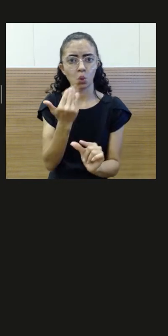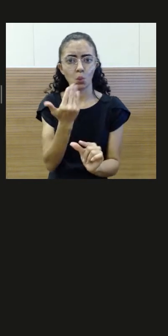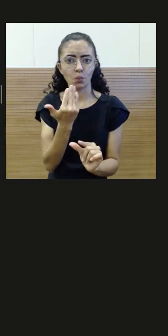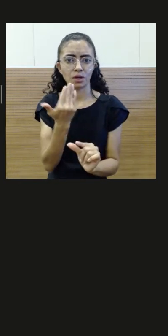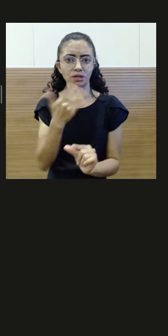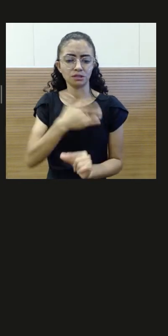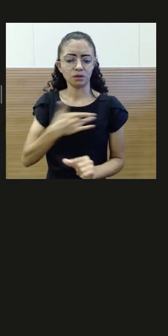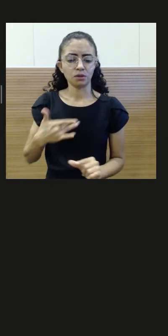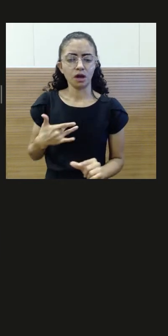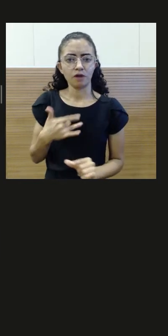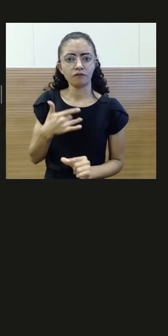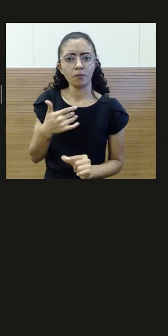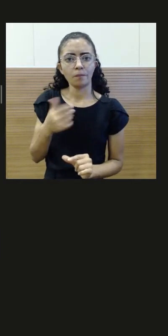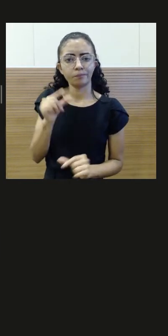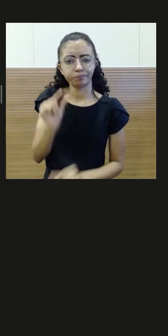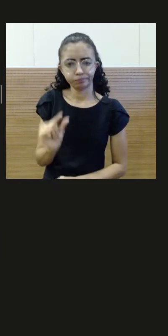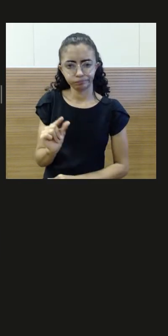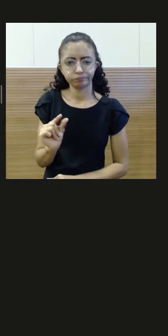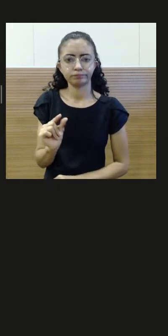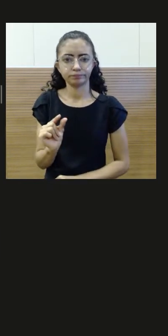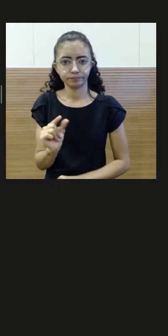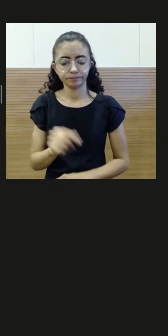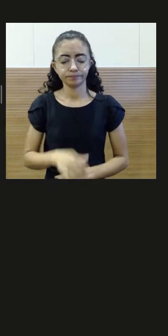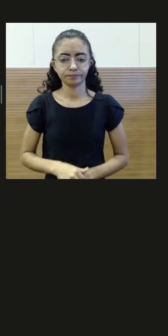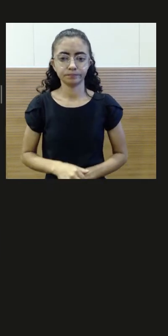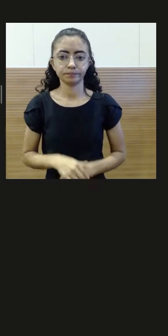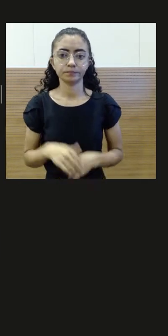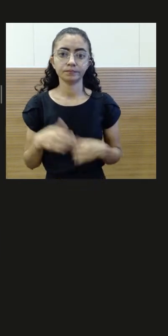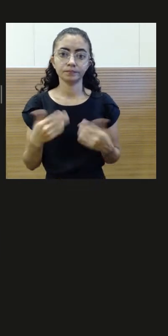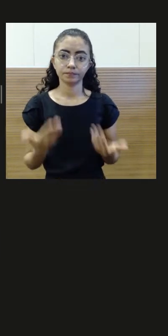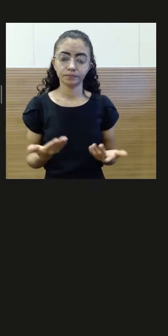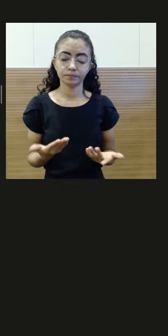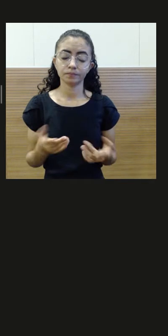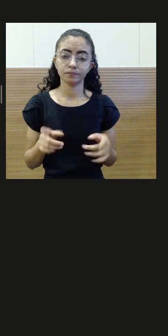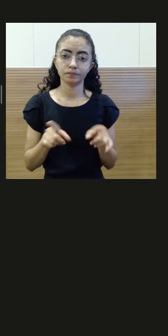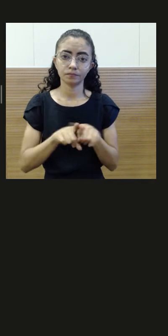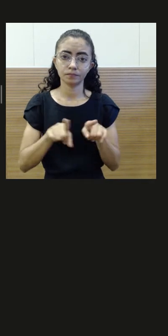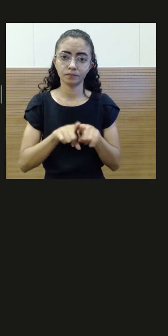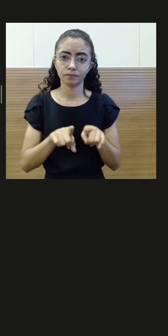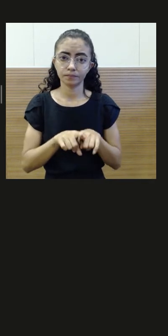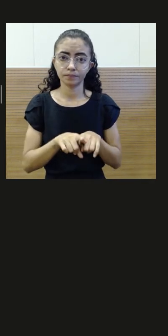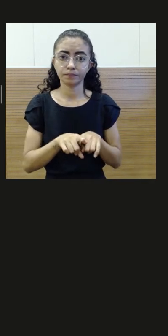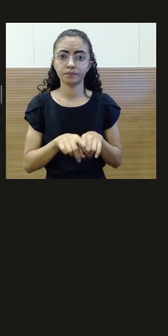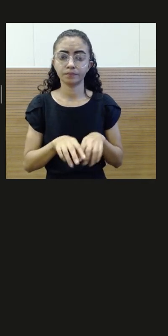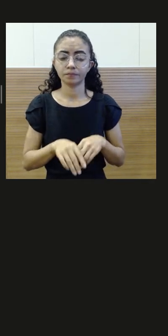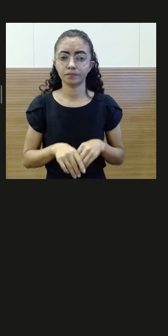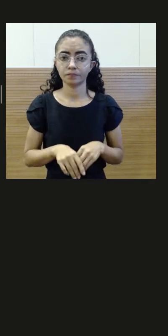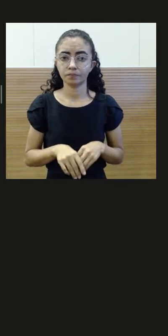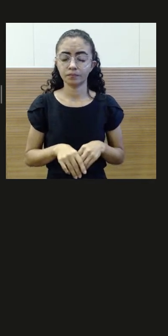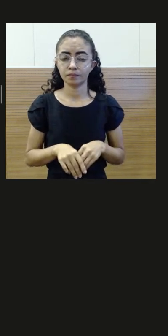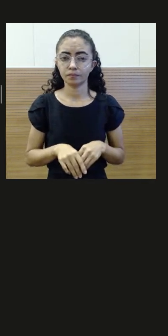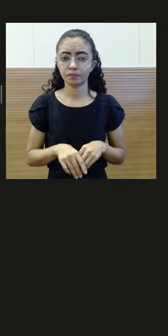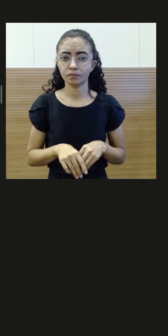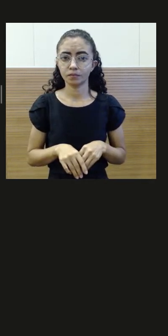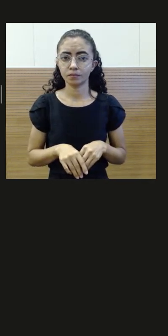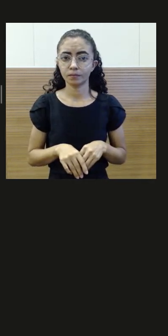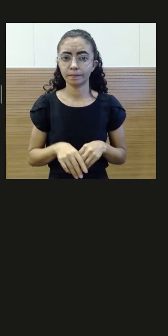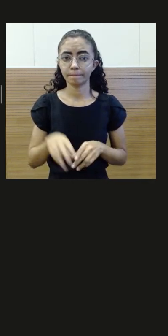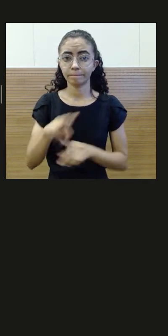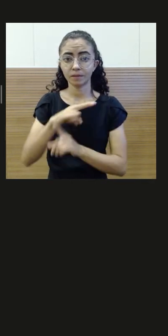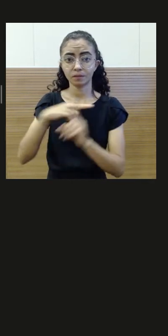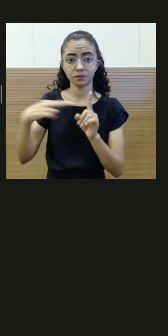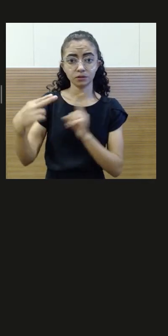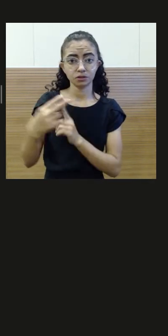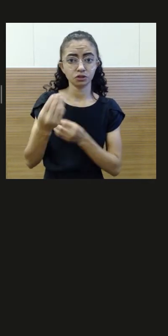Ansel Keys. The biochemical paradigm did not shift. Guides continue to